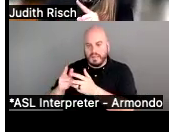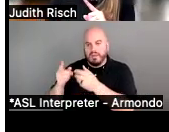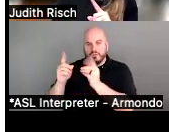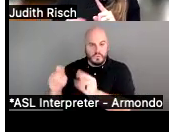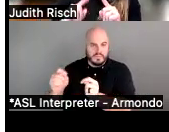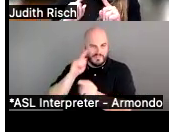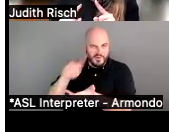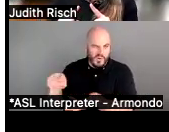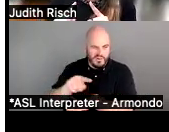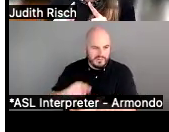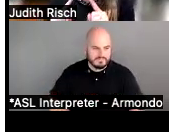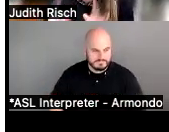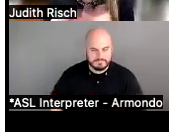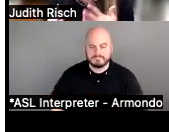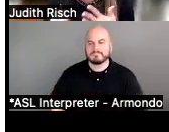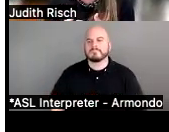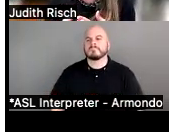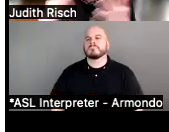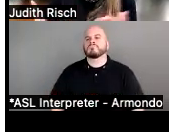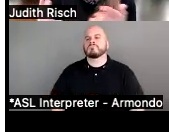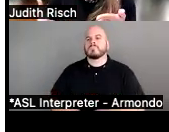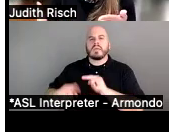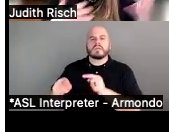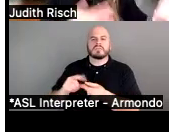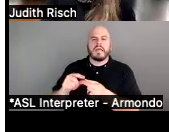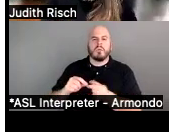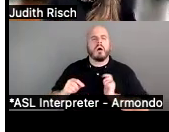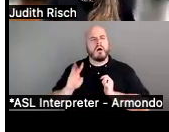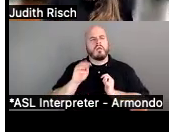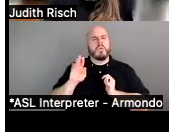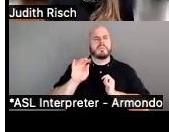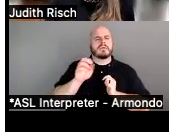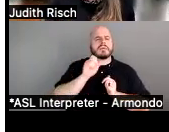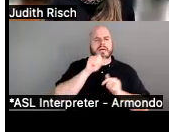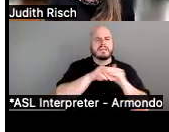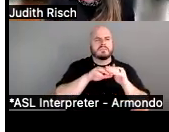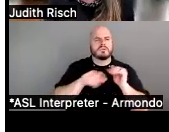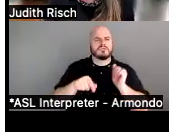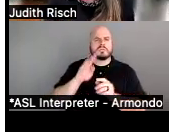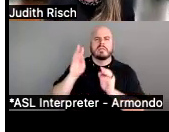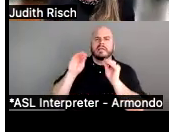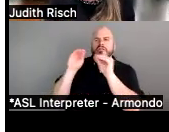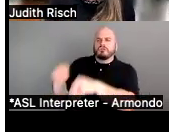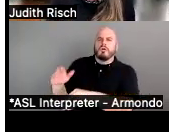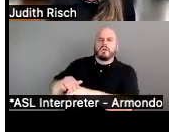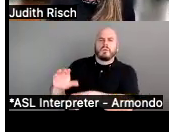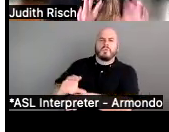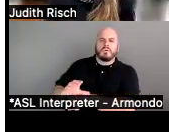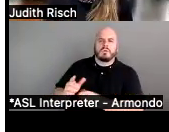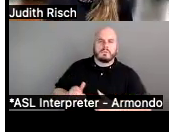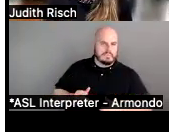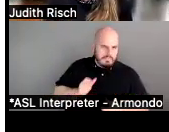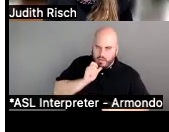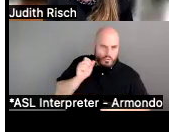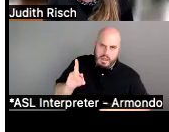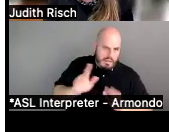all. We can't just say, well, the website's inaccessible, you can just install the program on your computer. That's not okay. And we'll